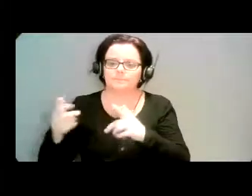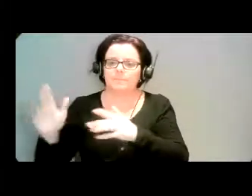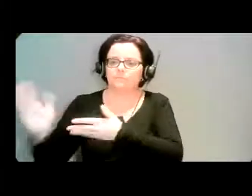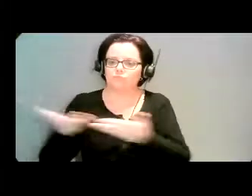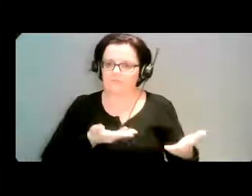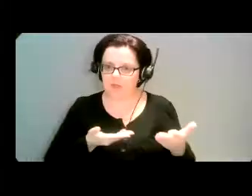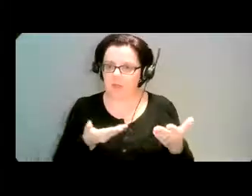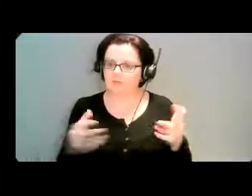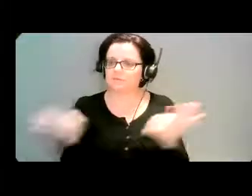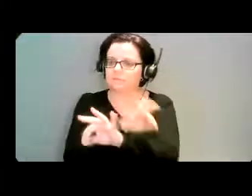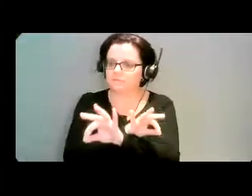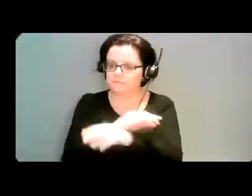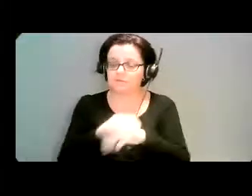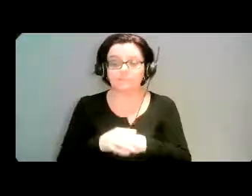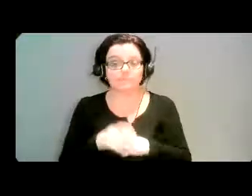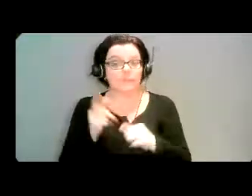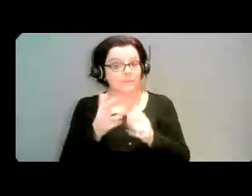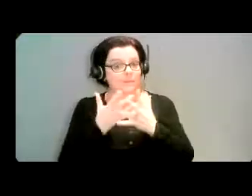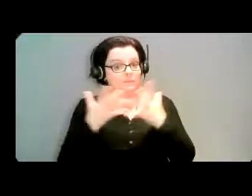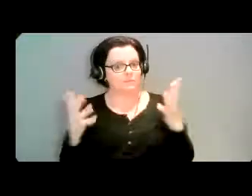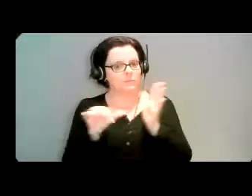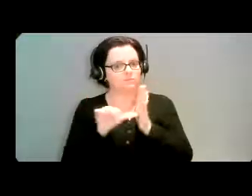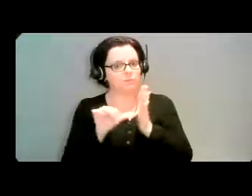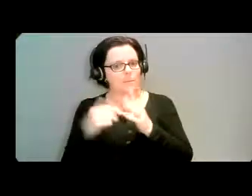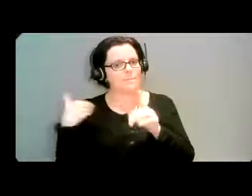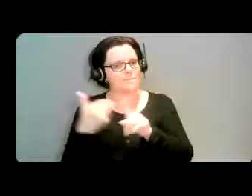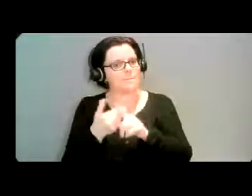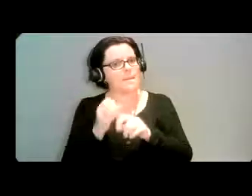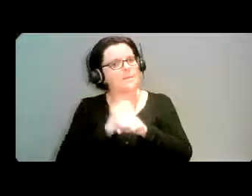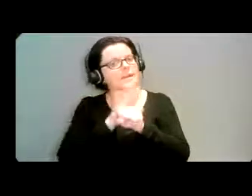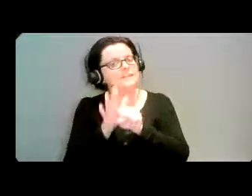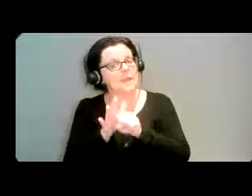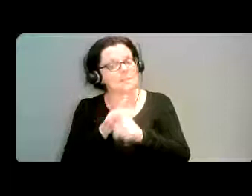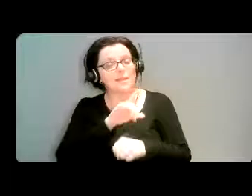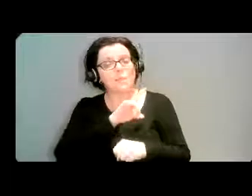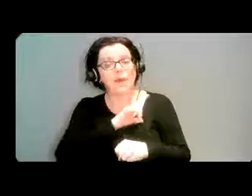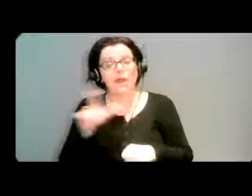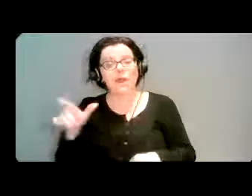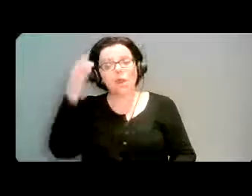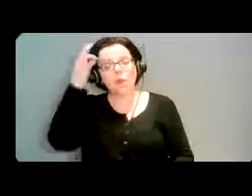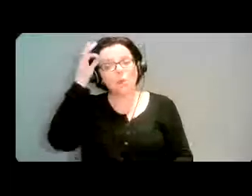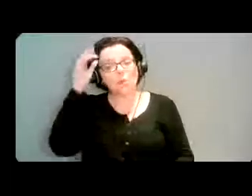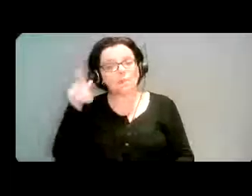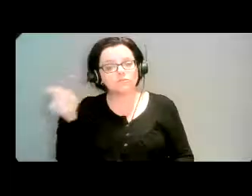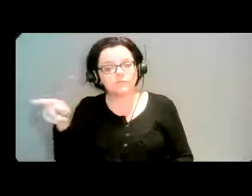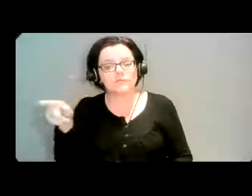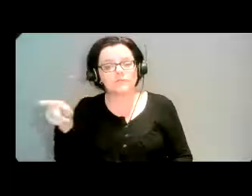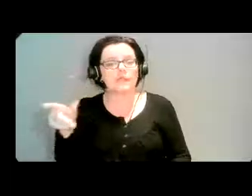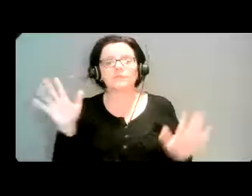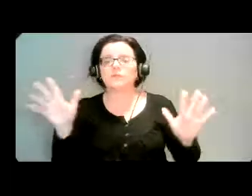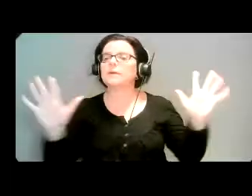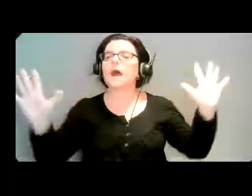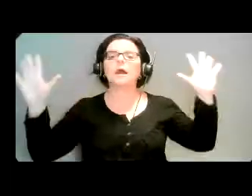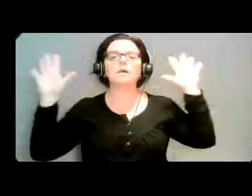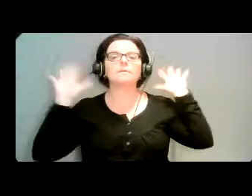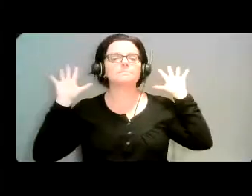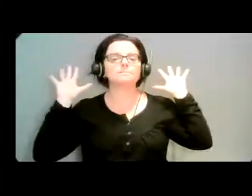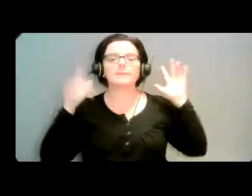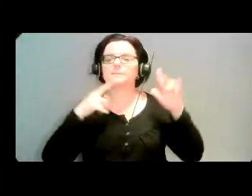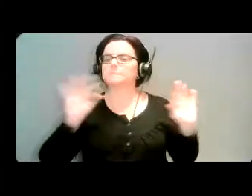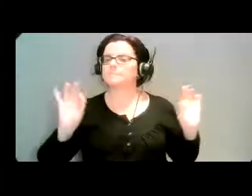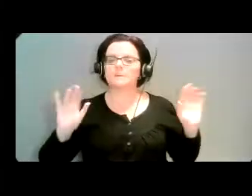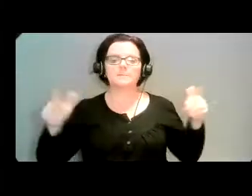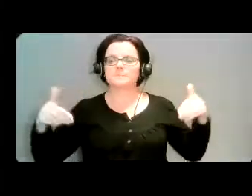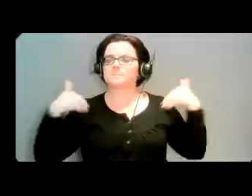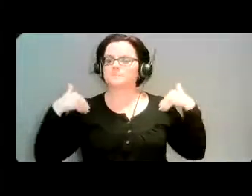This, I think, has been a huge problem during the pandemic because local authorities effectively just stepped away and didn't do anything